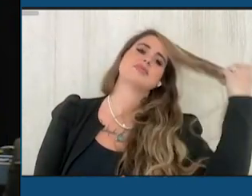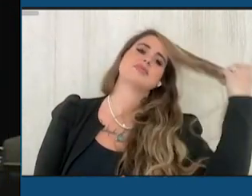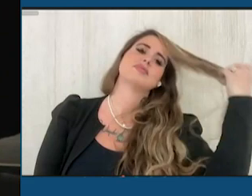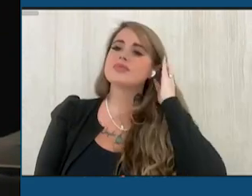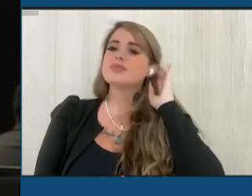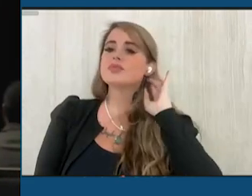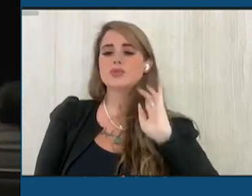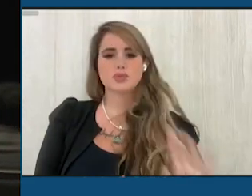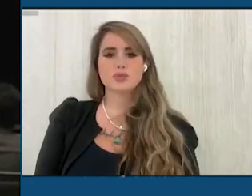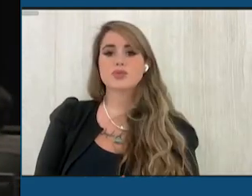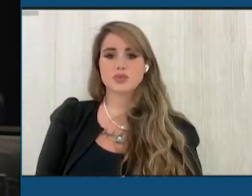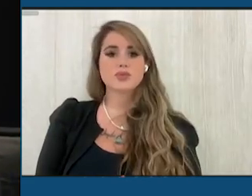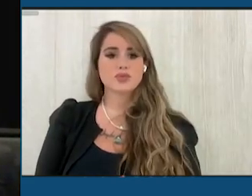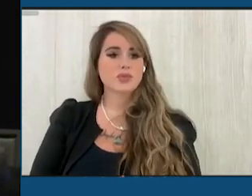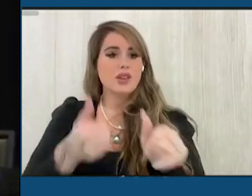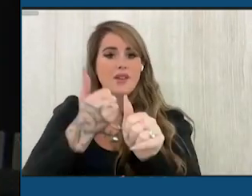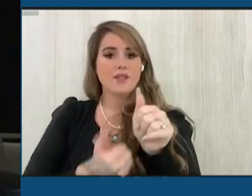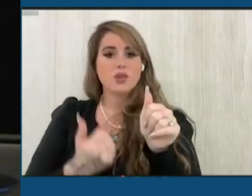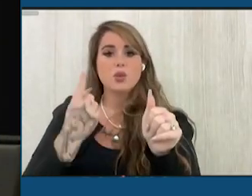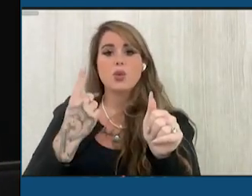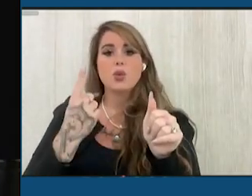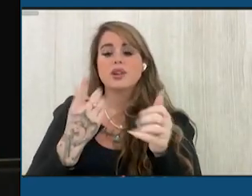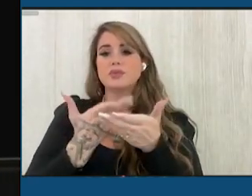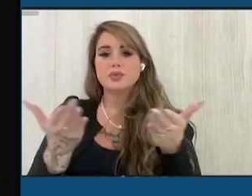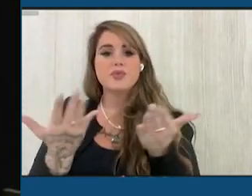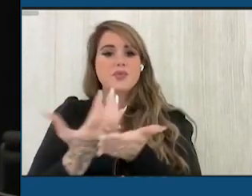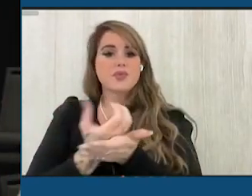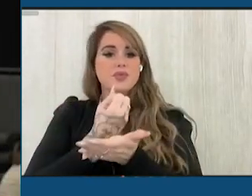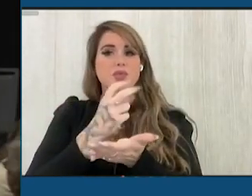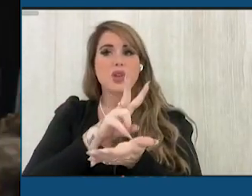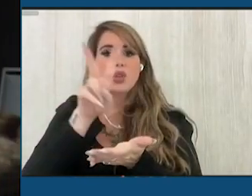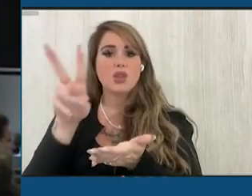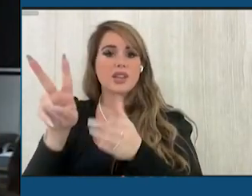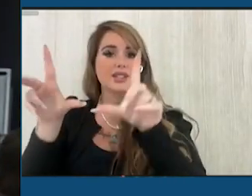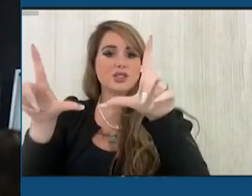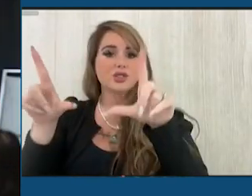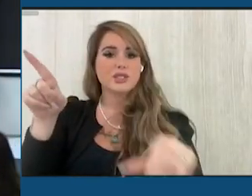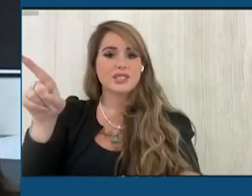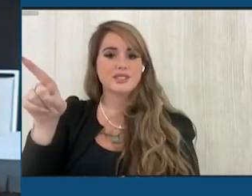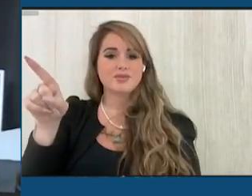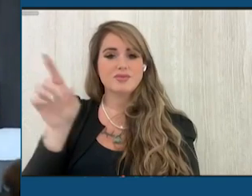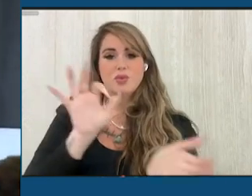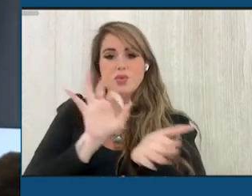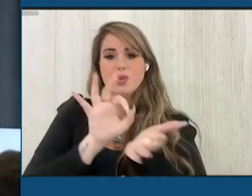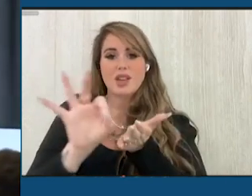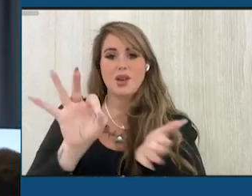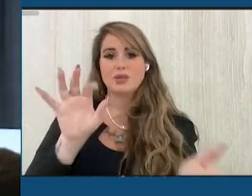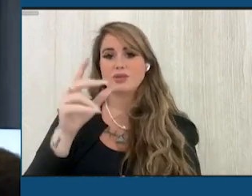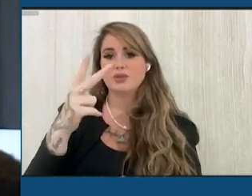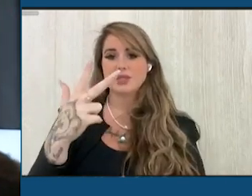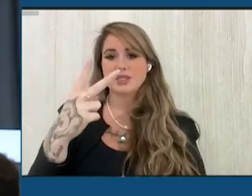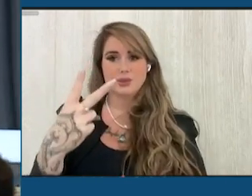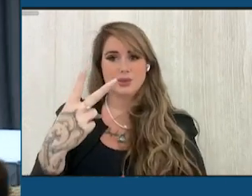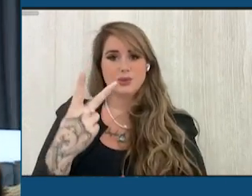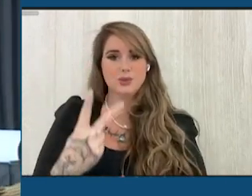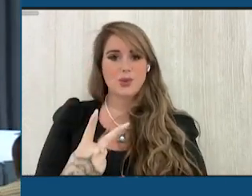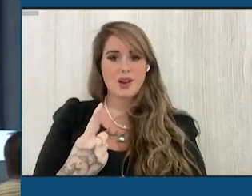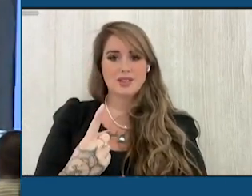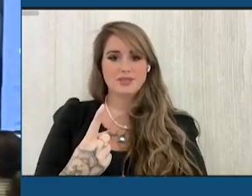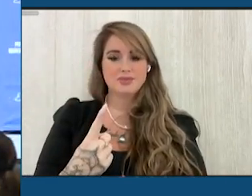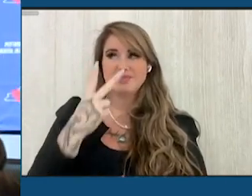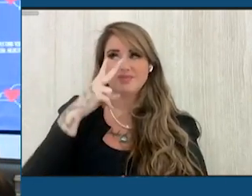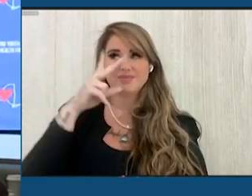So everyone, take a look at the screen. On the count of 1, 3, 2, 1. These are the results